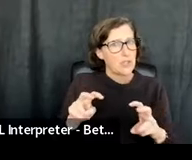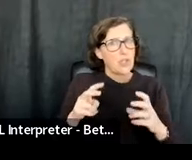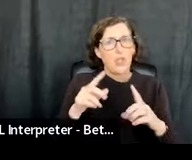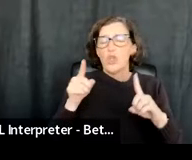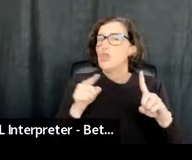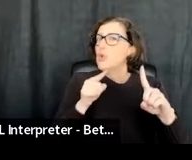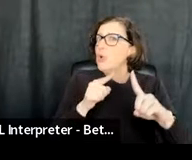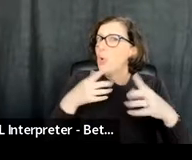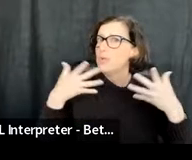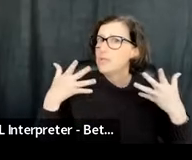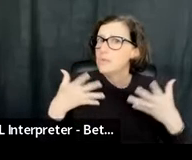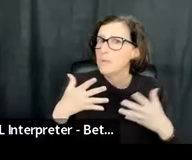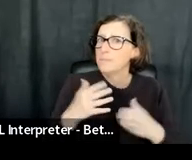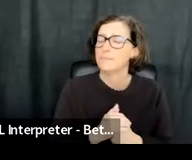it?